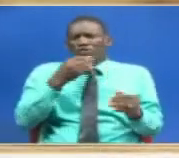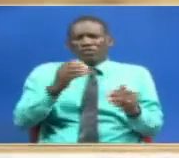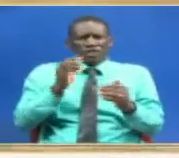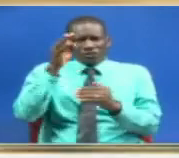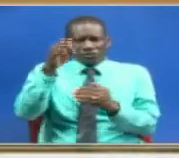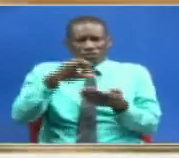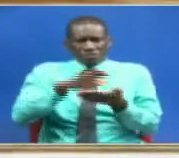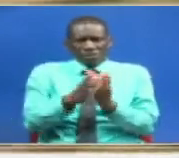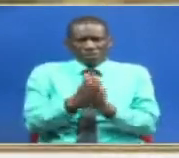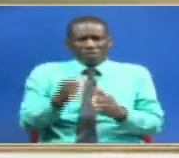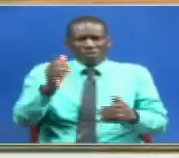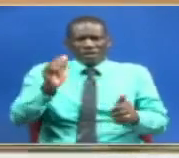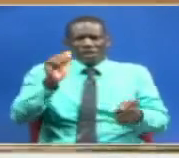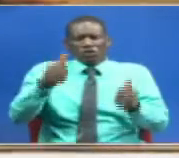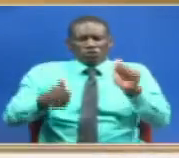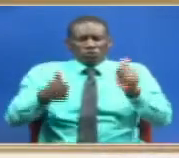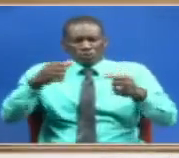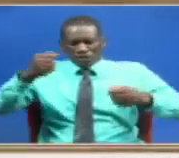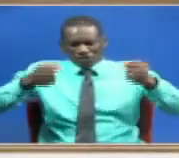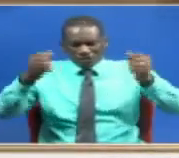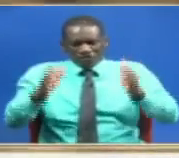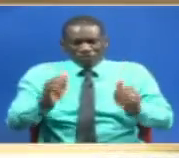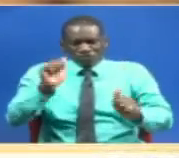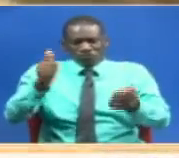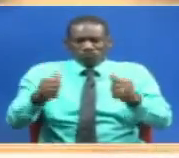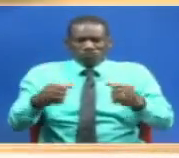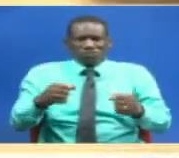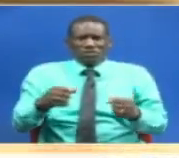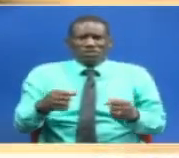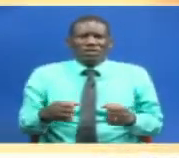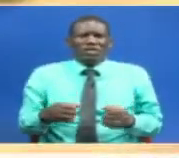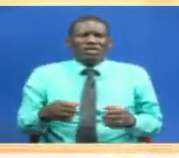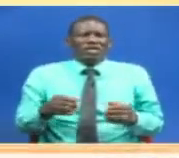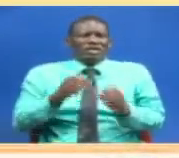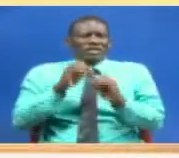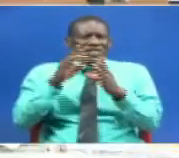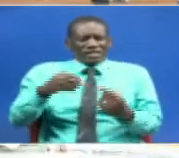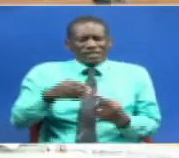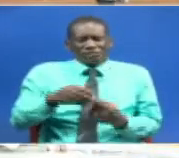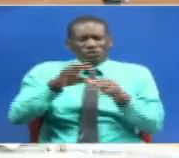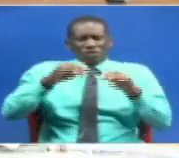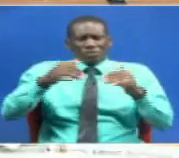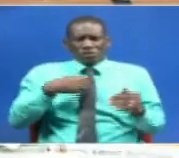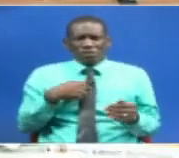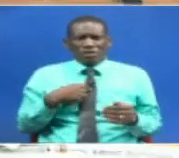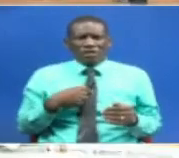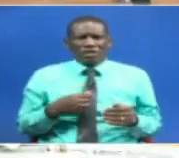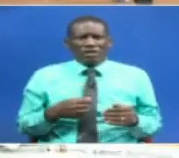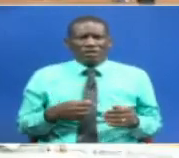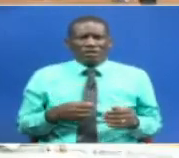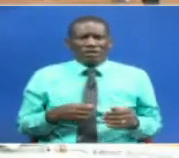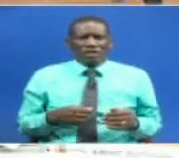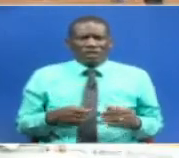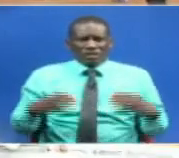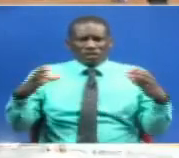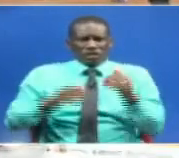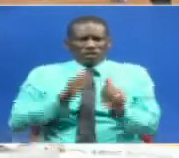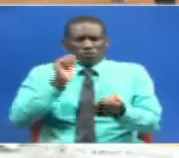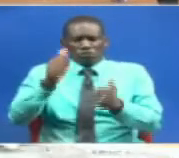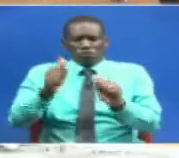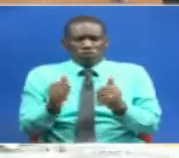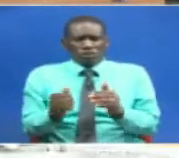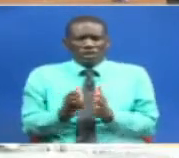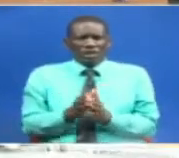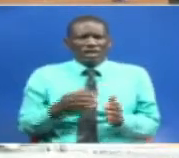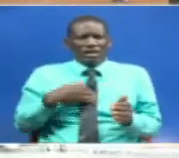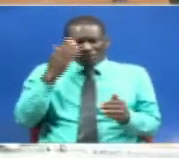becoming a rally driver. I don't think there is anything unique about me. It's not a self-sport, it's a team sport. And I think I have a